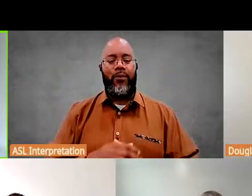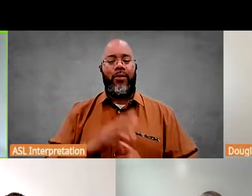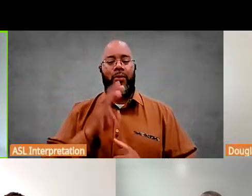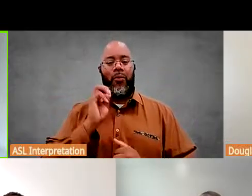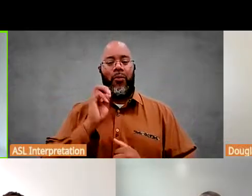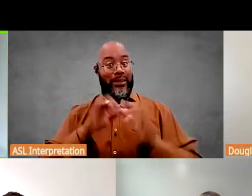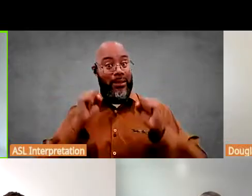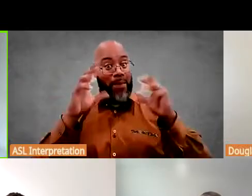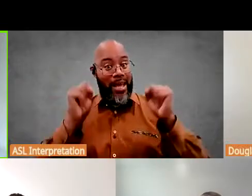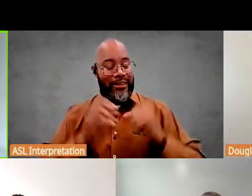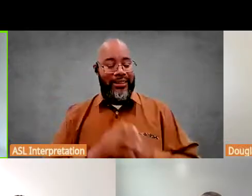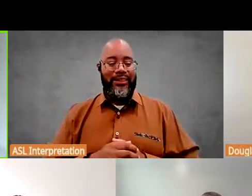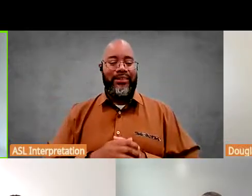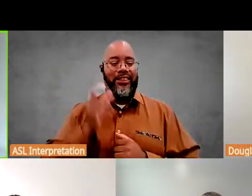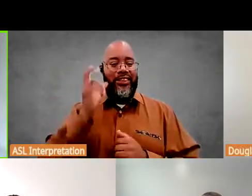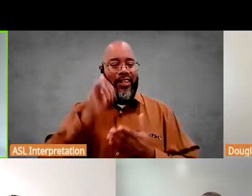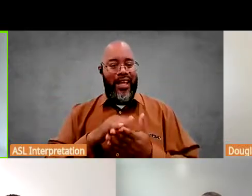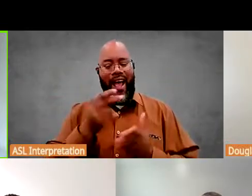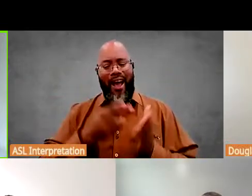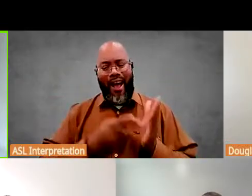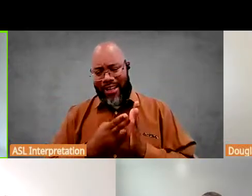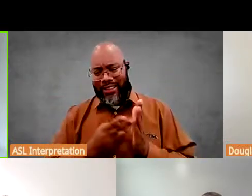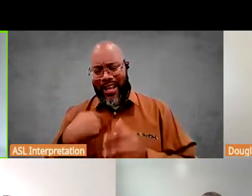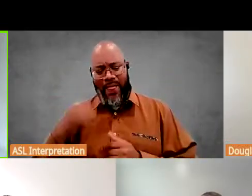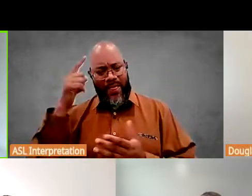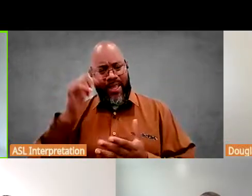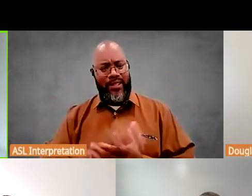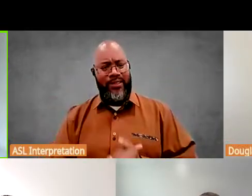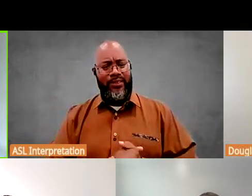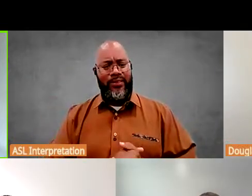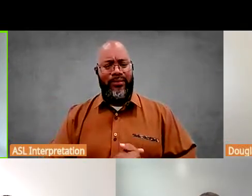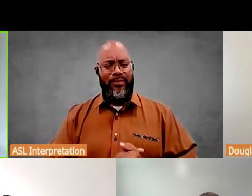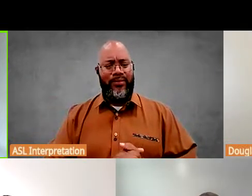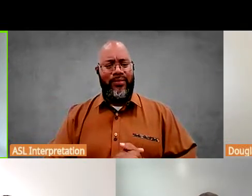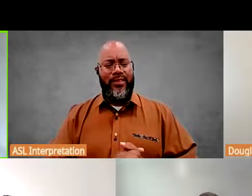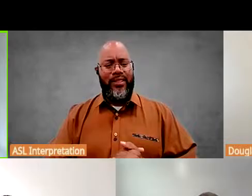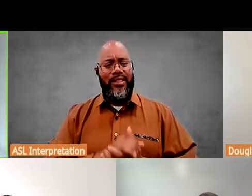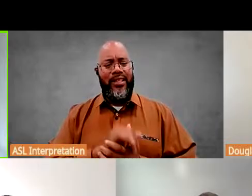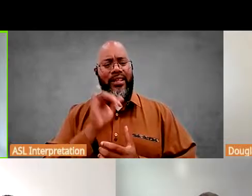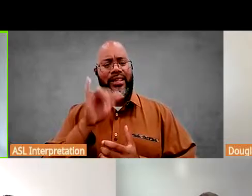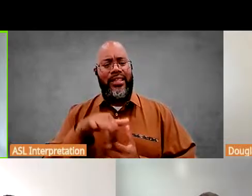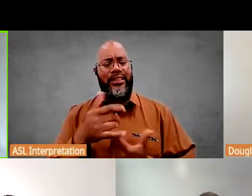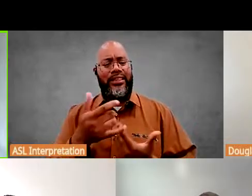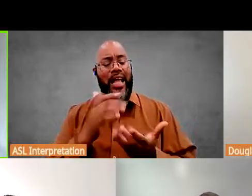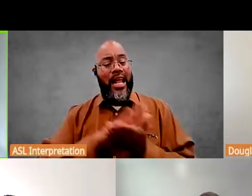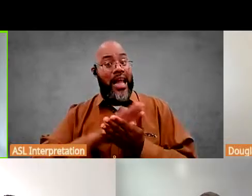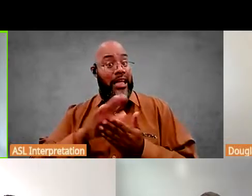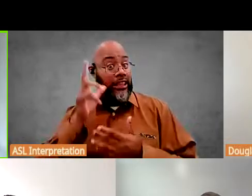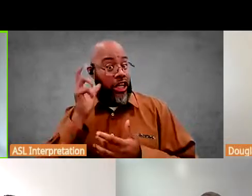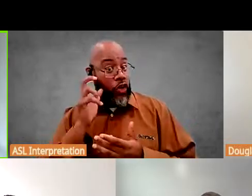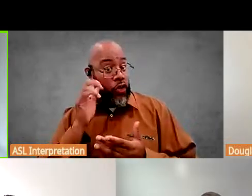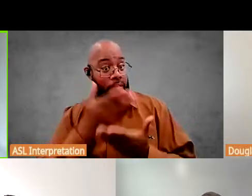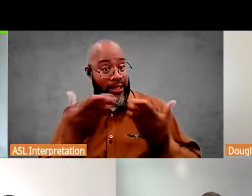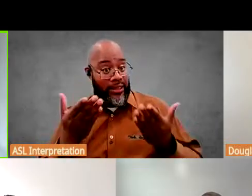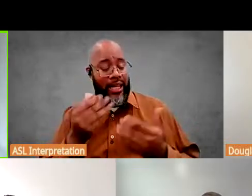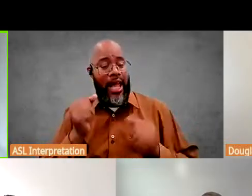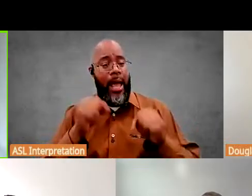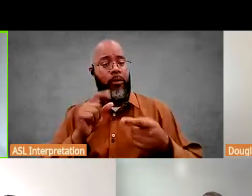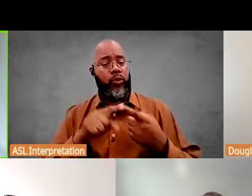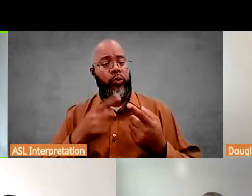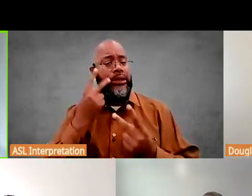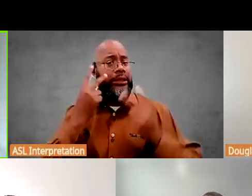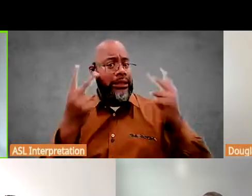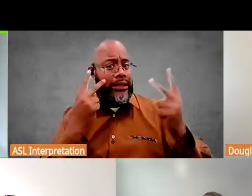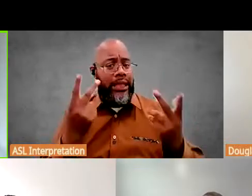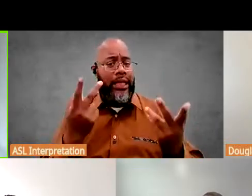amazing to hear. And honestly, I think this it's nice to hear these things and to be able to see that,